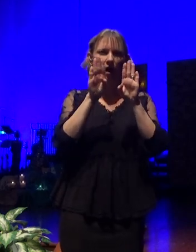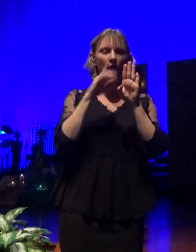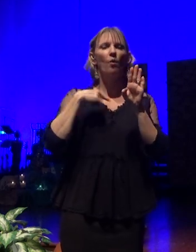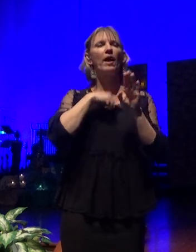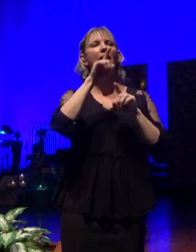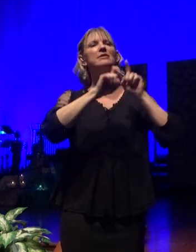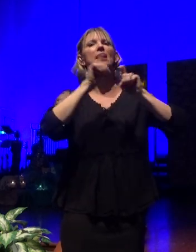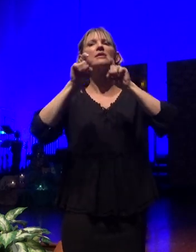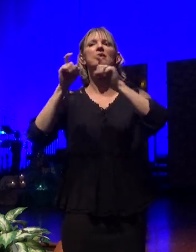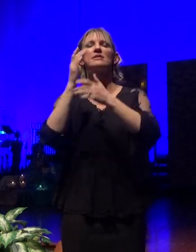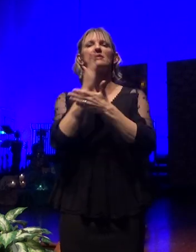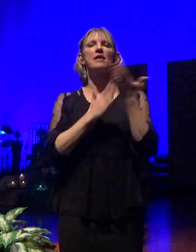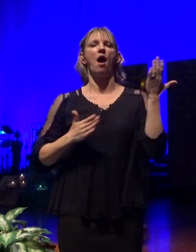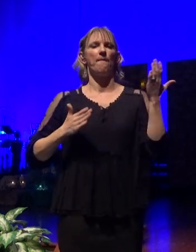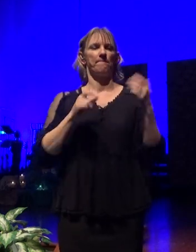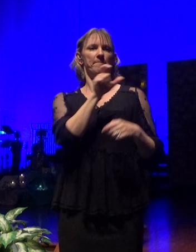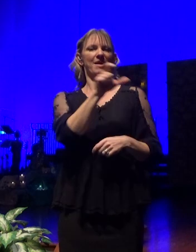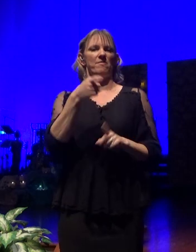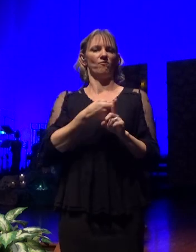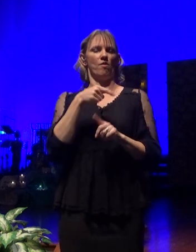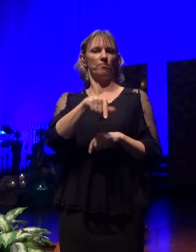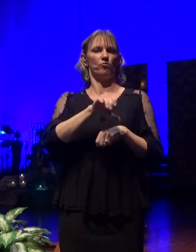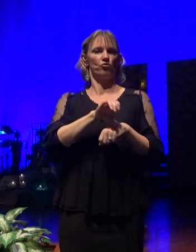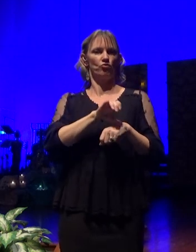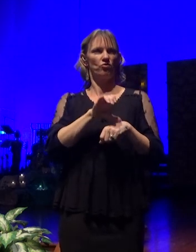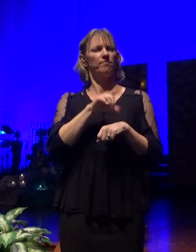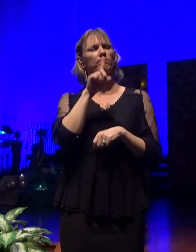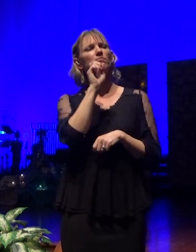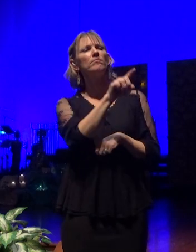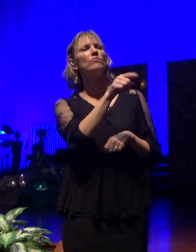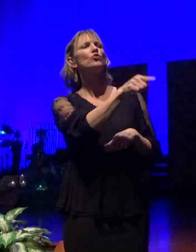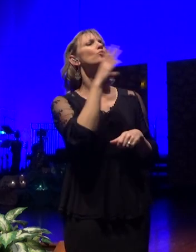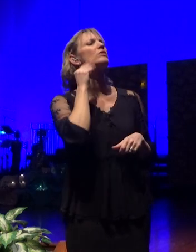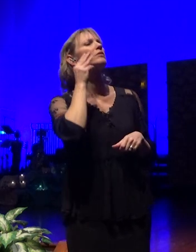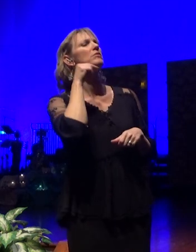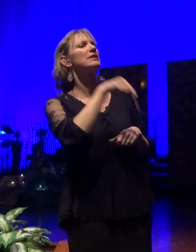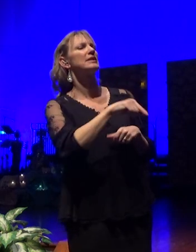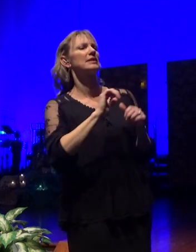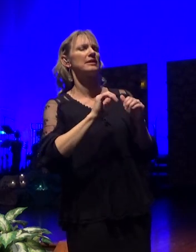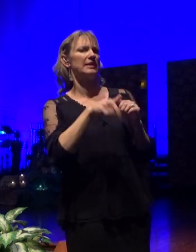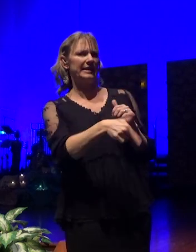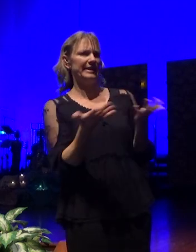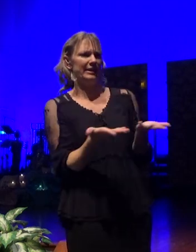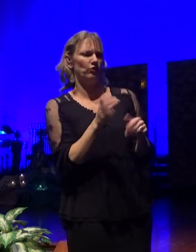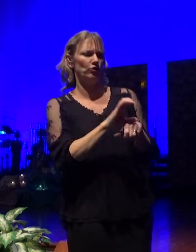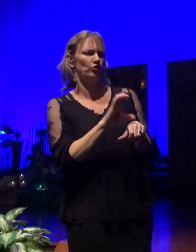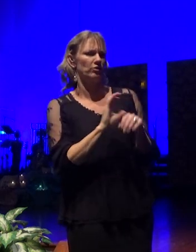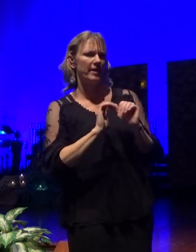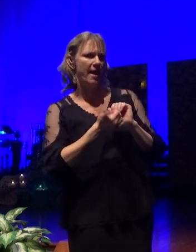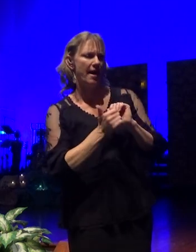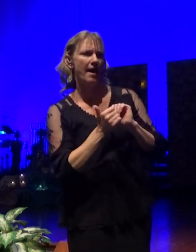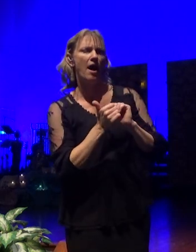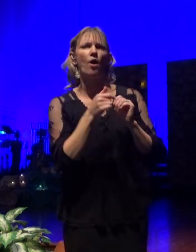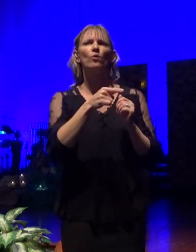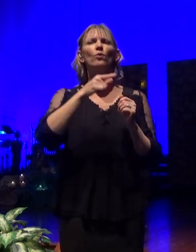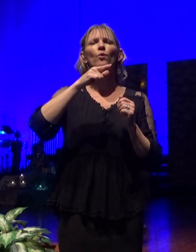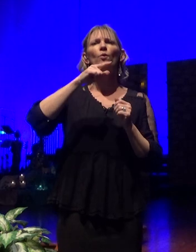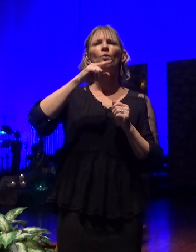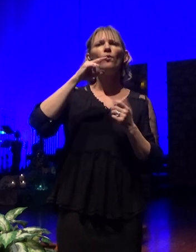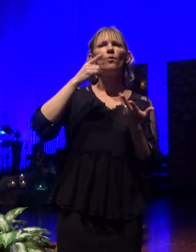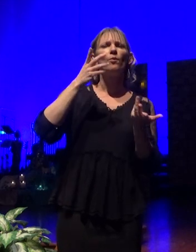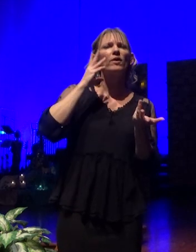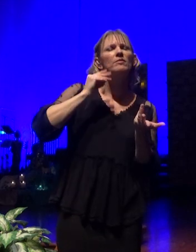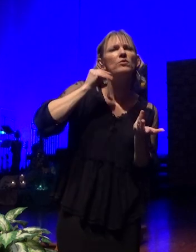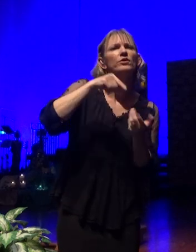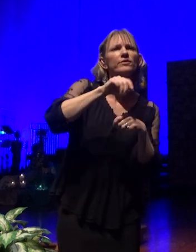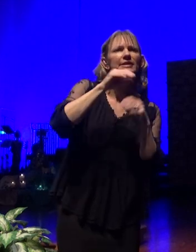High congregants, how have they experienced this here at Mile High Church? How have they experienced how this teaching, this